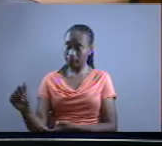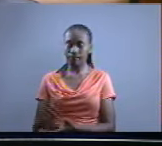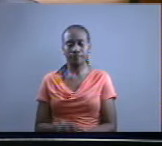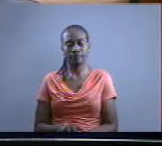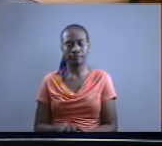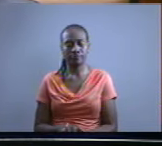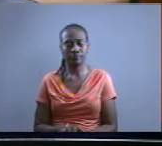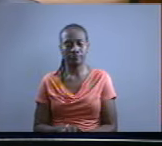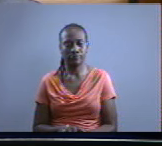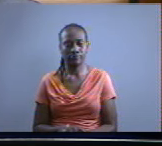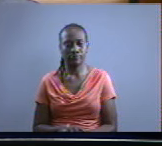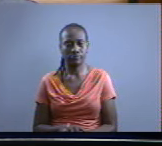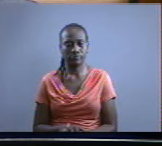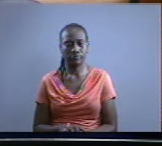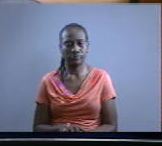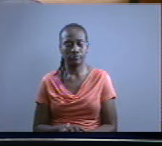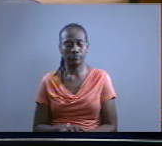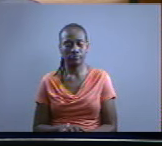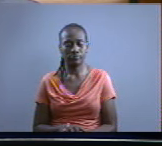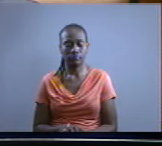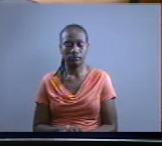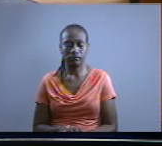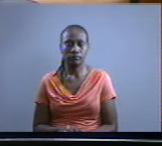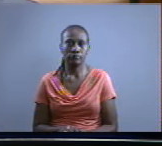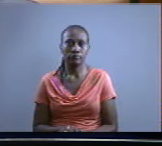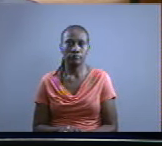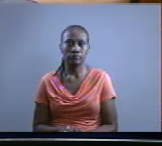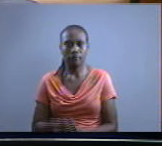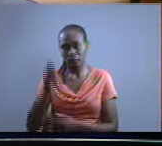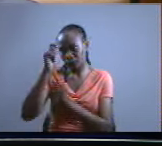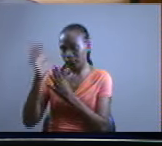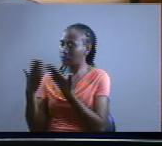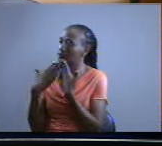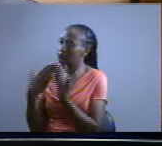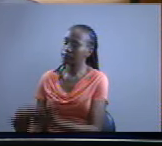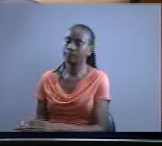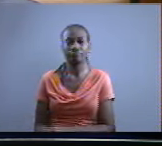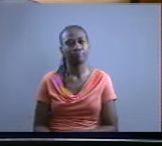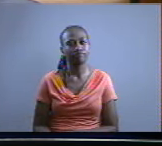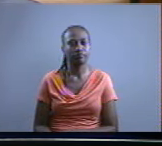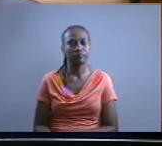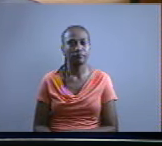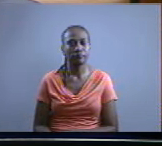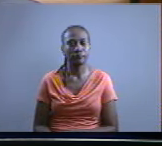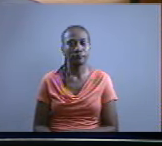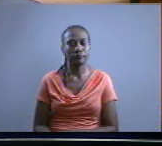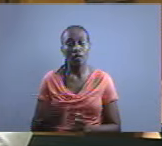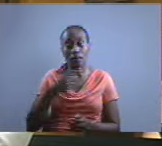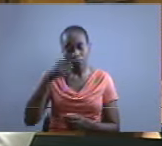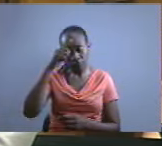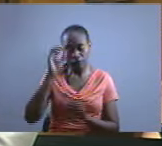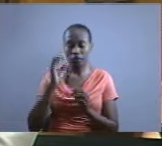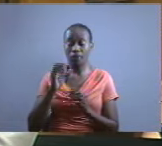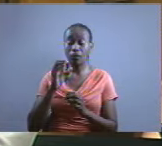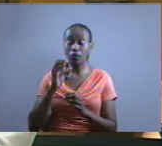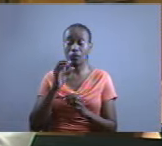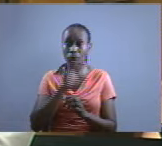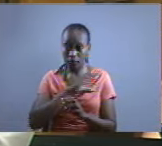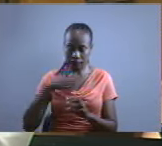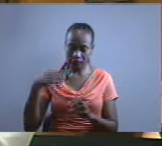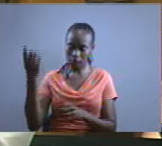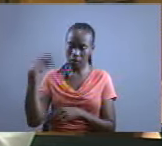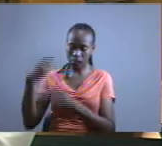Yes. Please go ahead. Thank you, Speaker. During a Home Affairs Portfolio Committee meeting last week, the